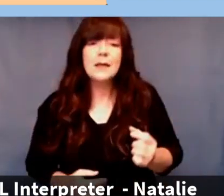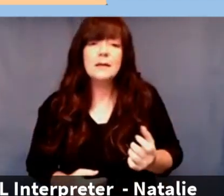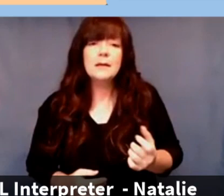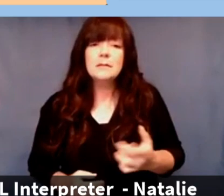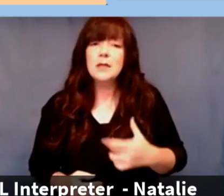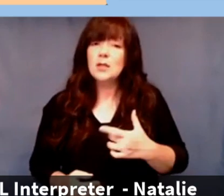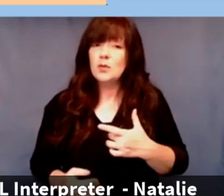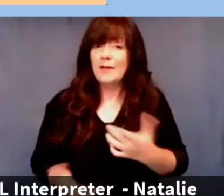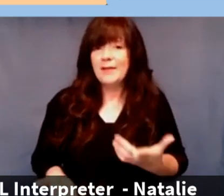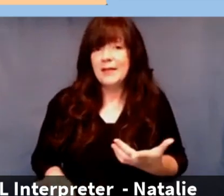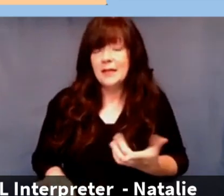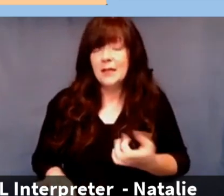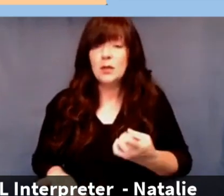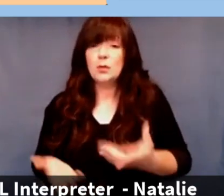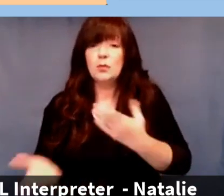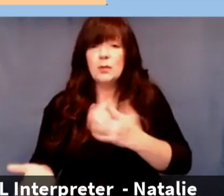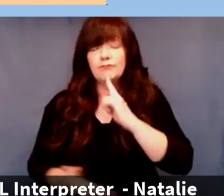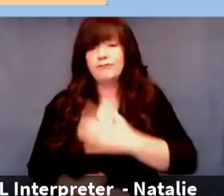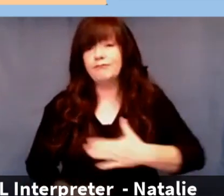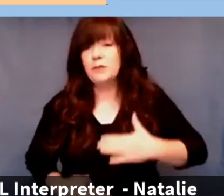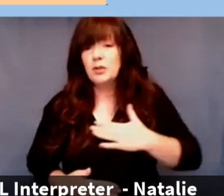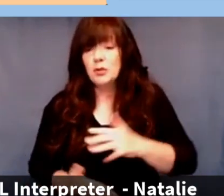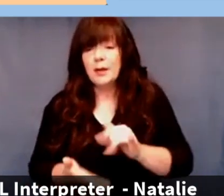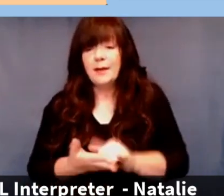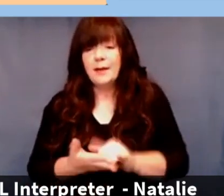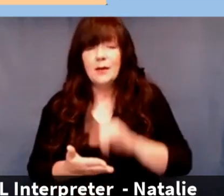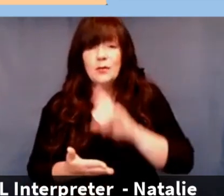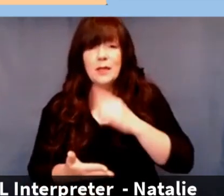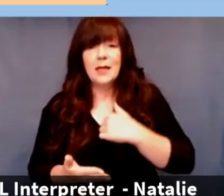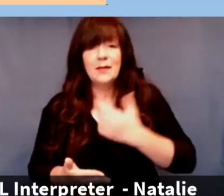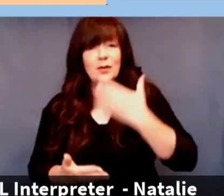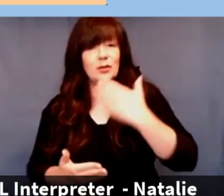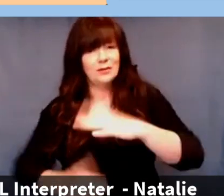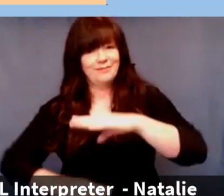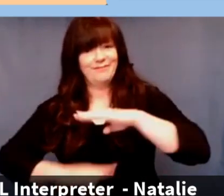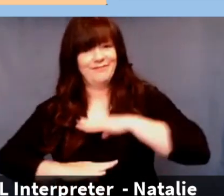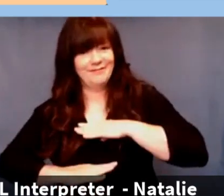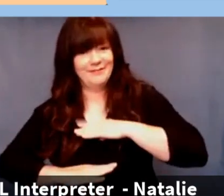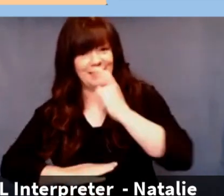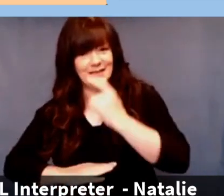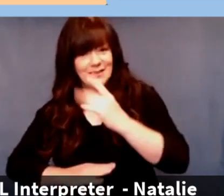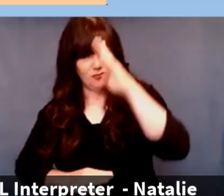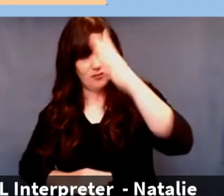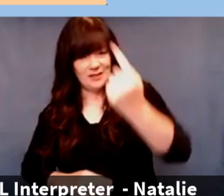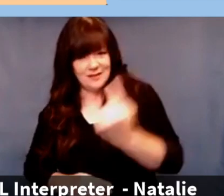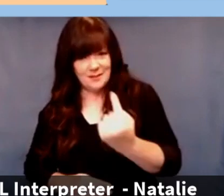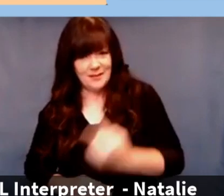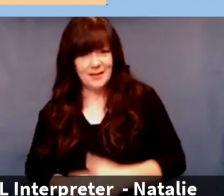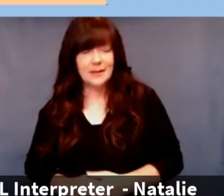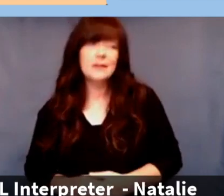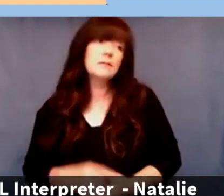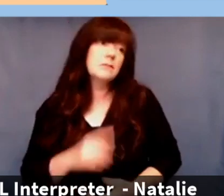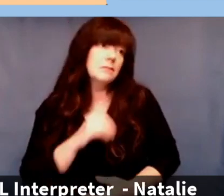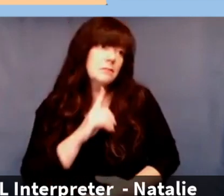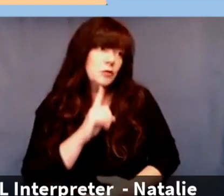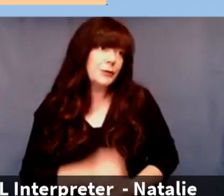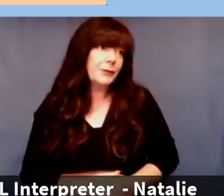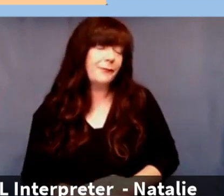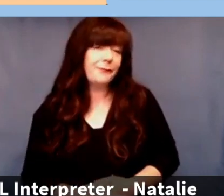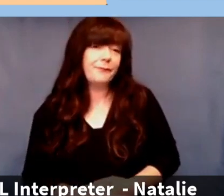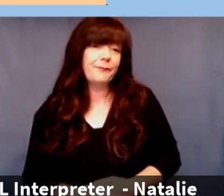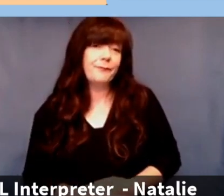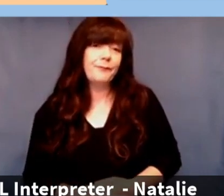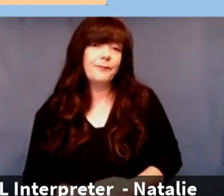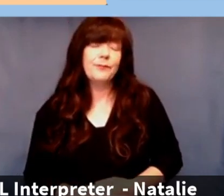feel like it's you probably really enjoy it. And like, you get like a really good satisfaction from it because you create it. True. Yeah.